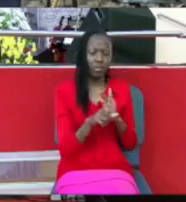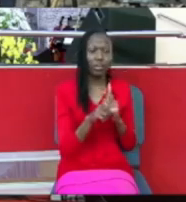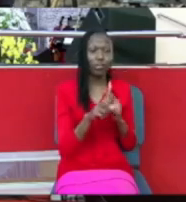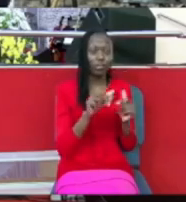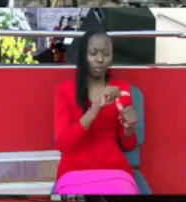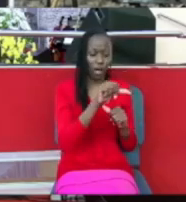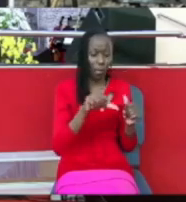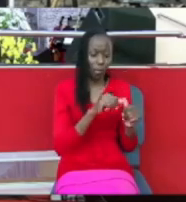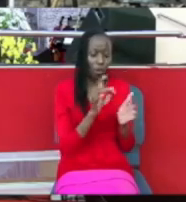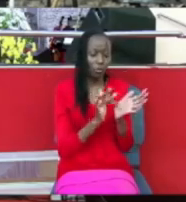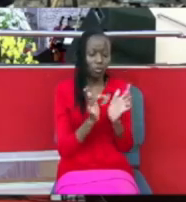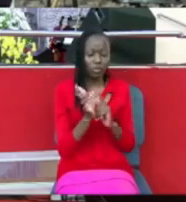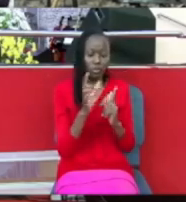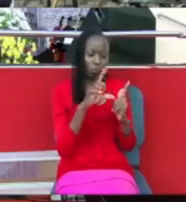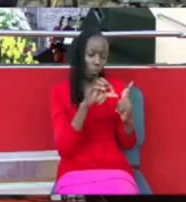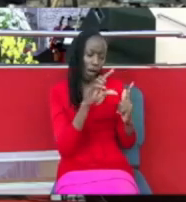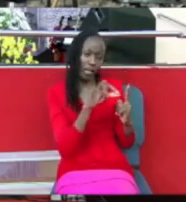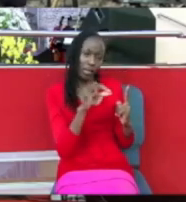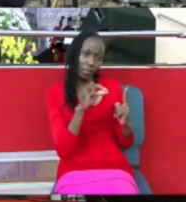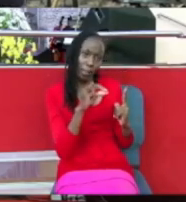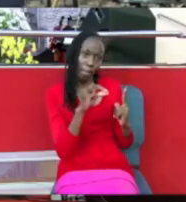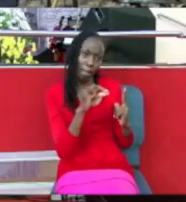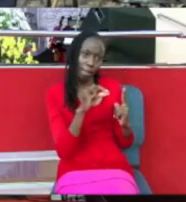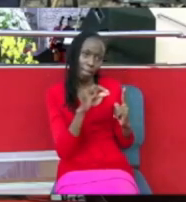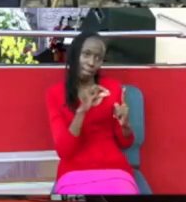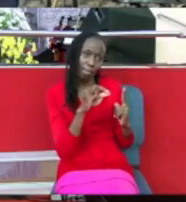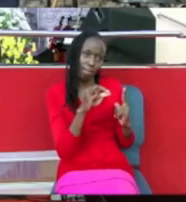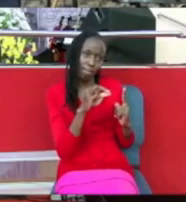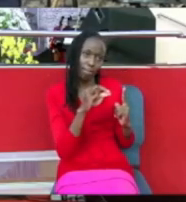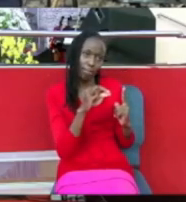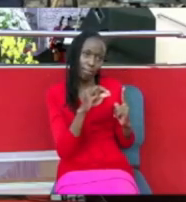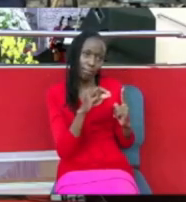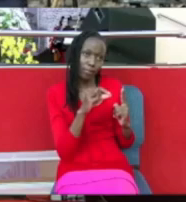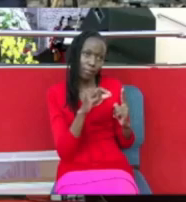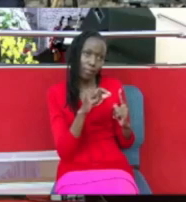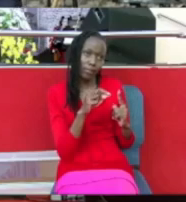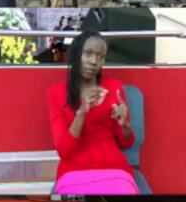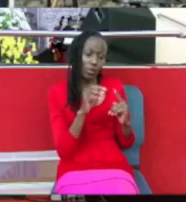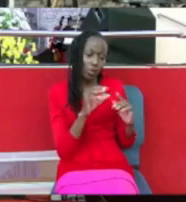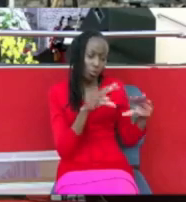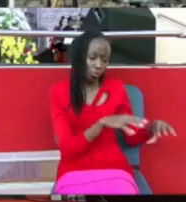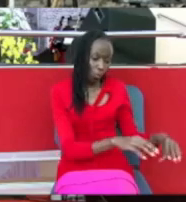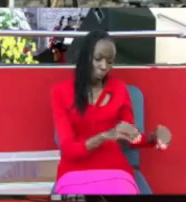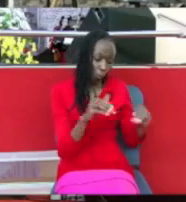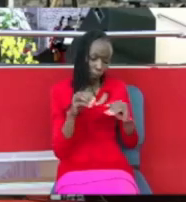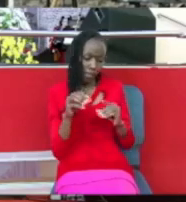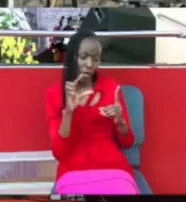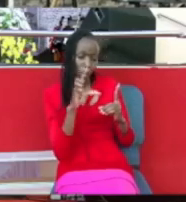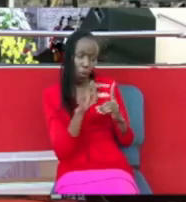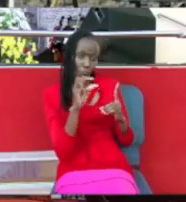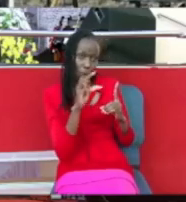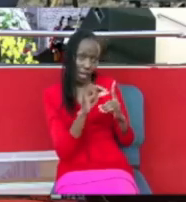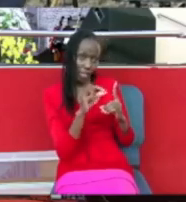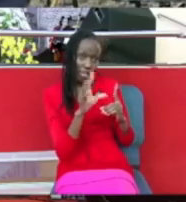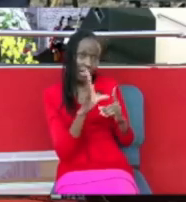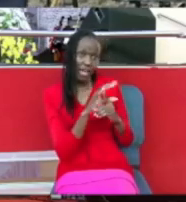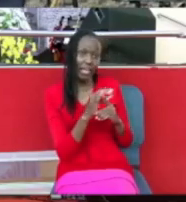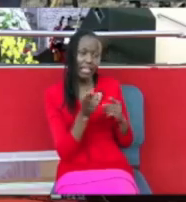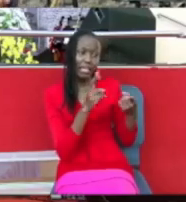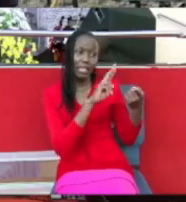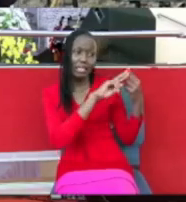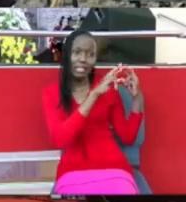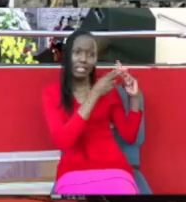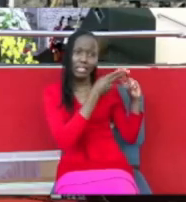Ebu nena ama jinene kuhusu lile neno. In other words, you take that word and relate it to your life and your circumstances.